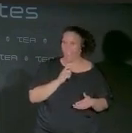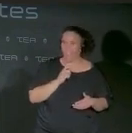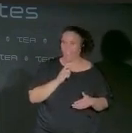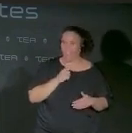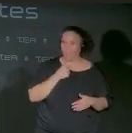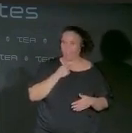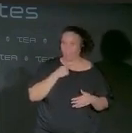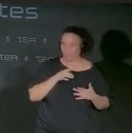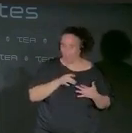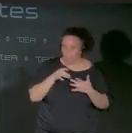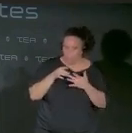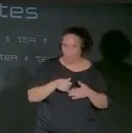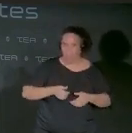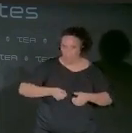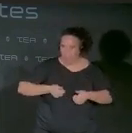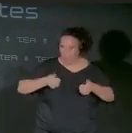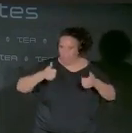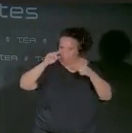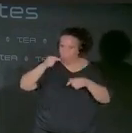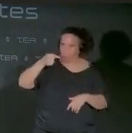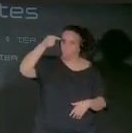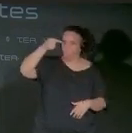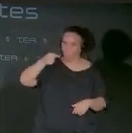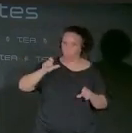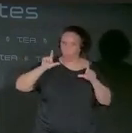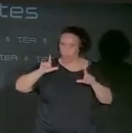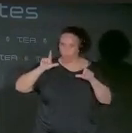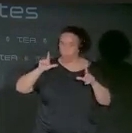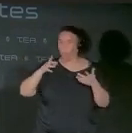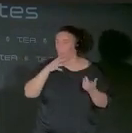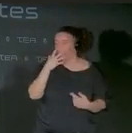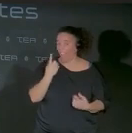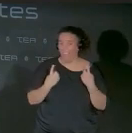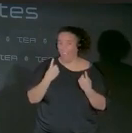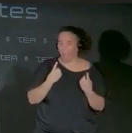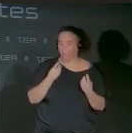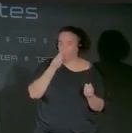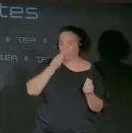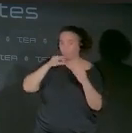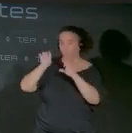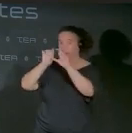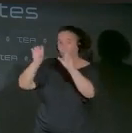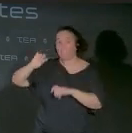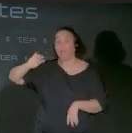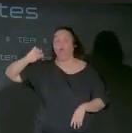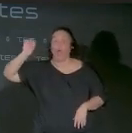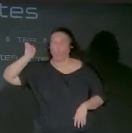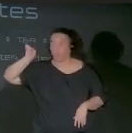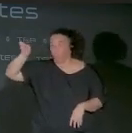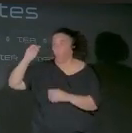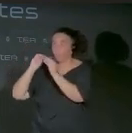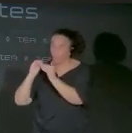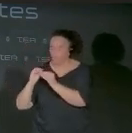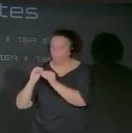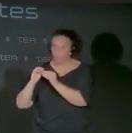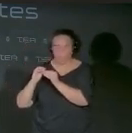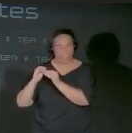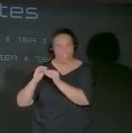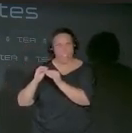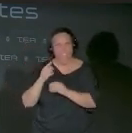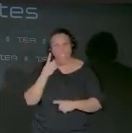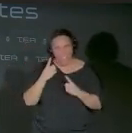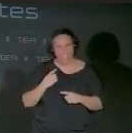to be important and that can take the lead too. And I need to congratulate the braveness and